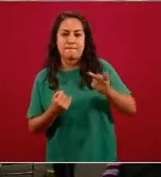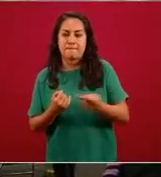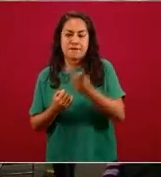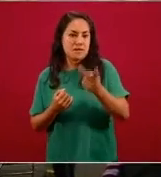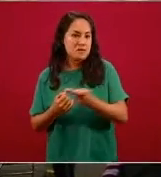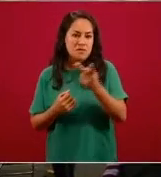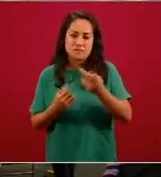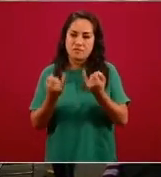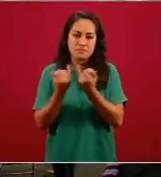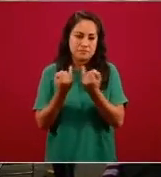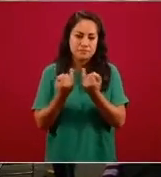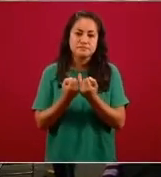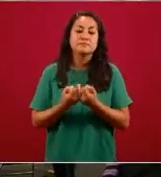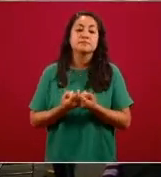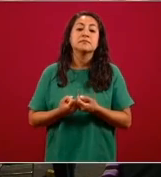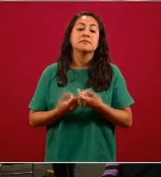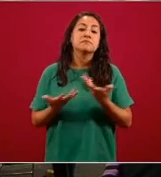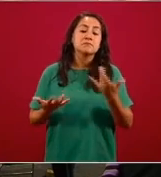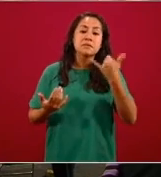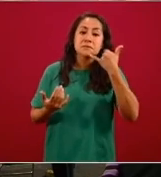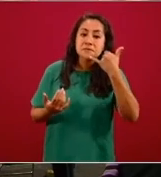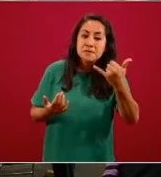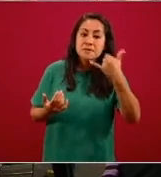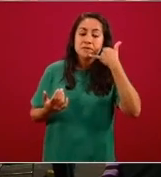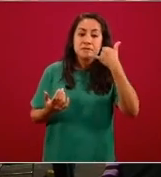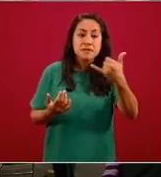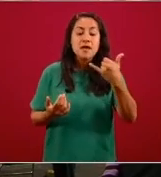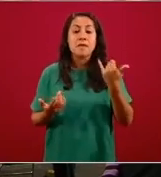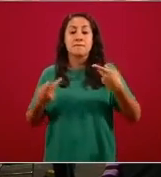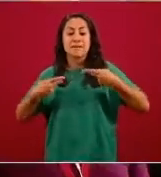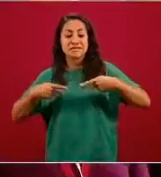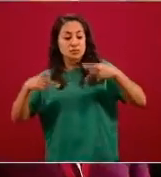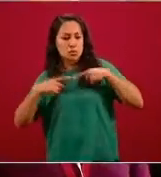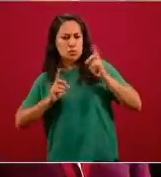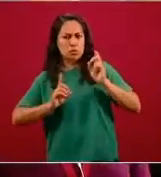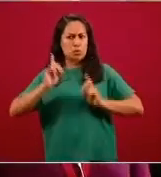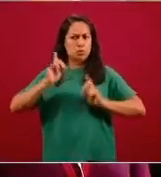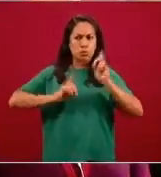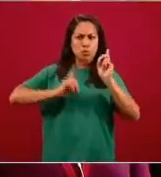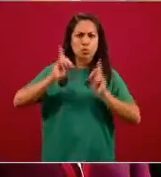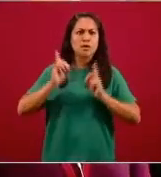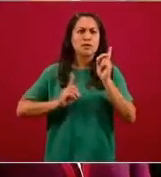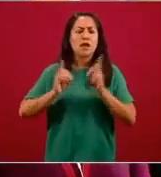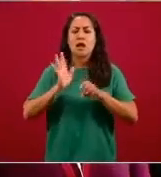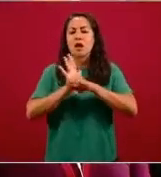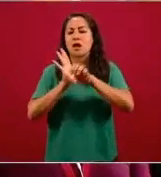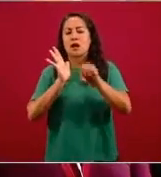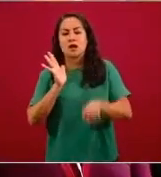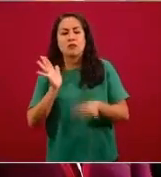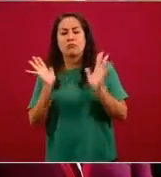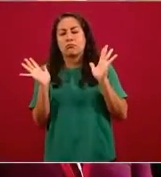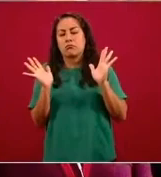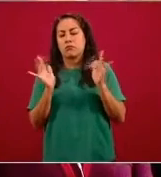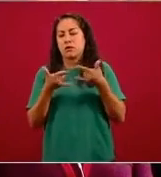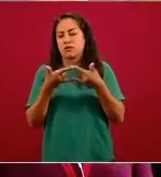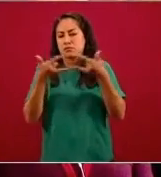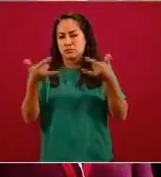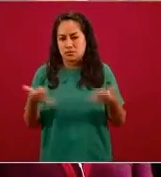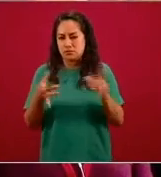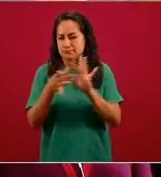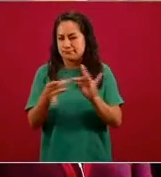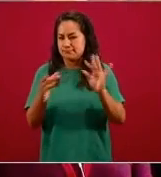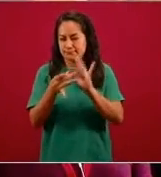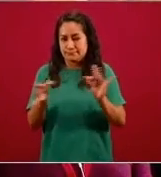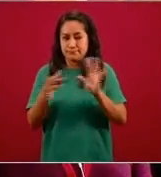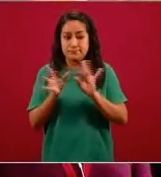Exactly like my colleague was commenting, there are phone calls from people who, I'm going to explain